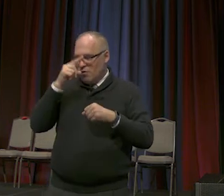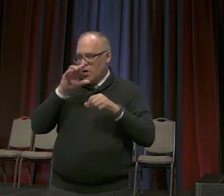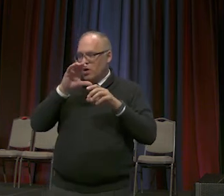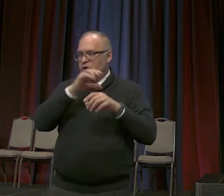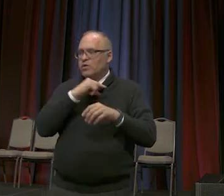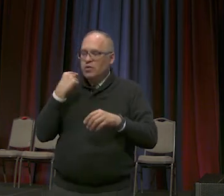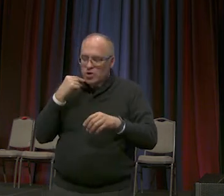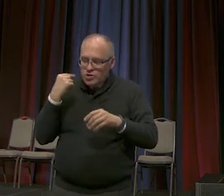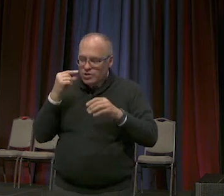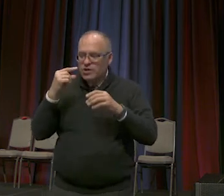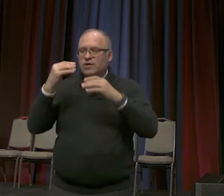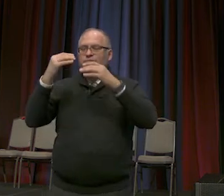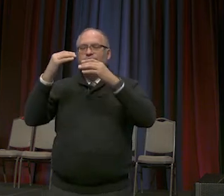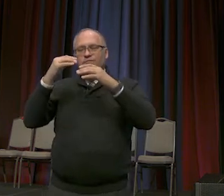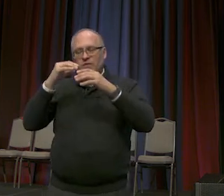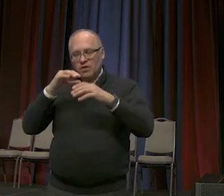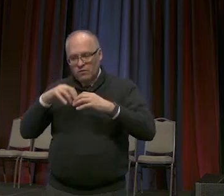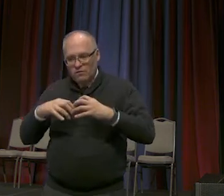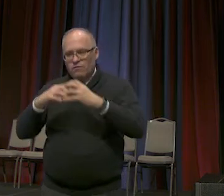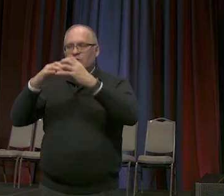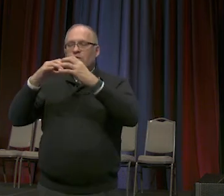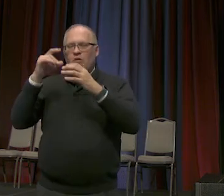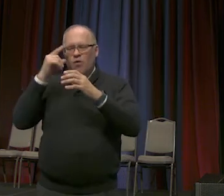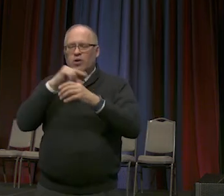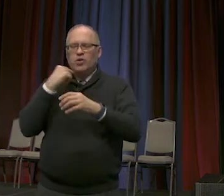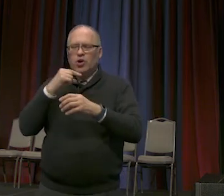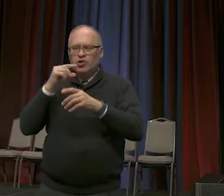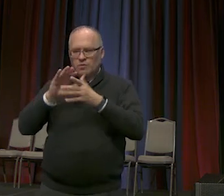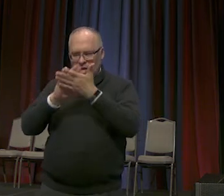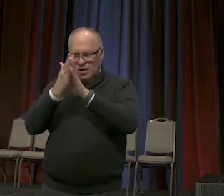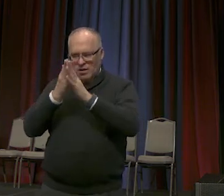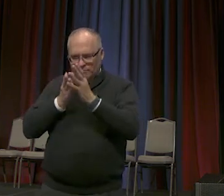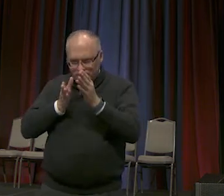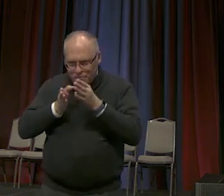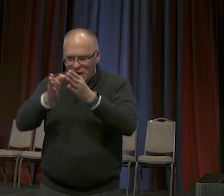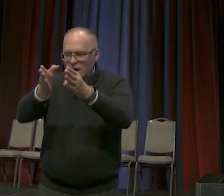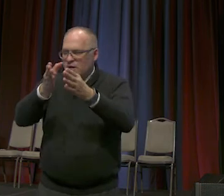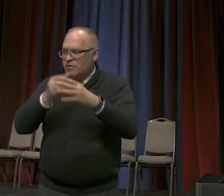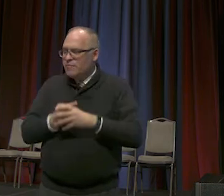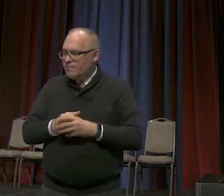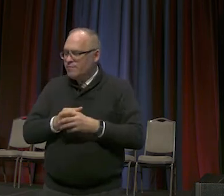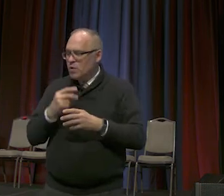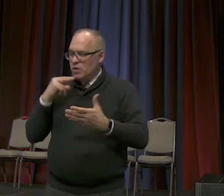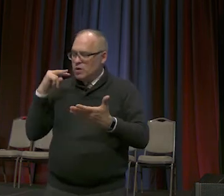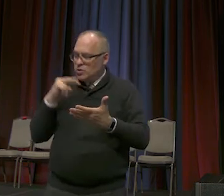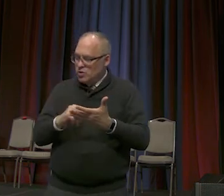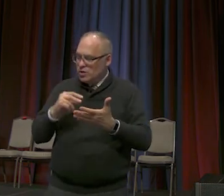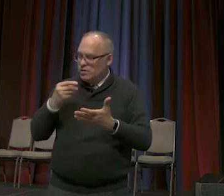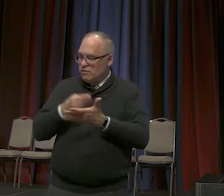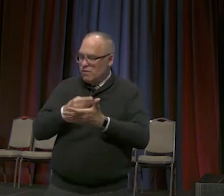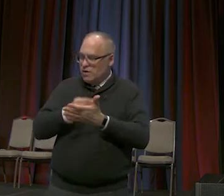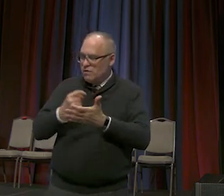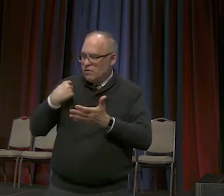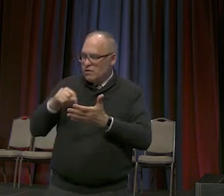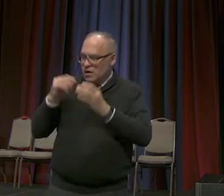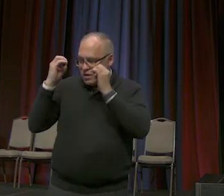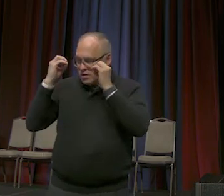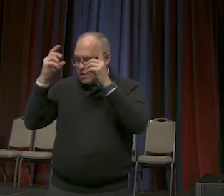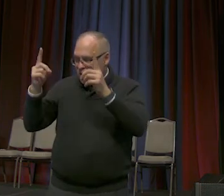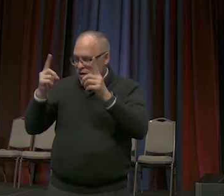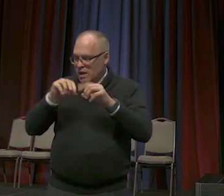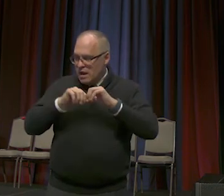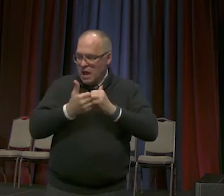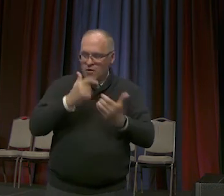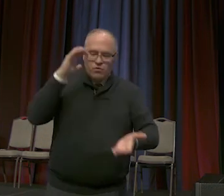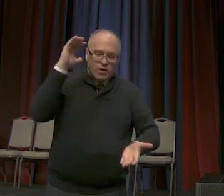formation, we examined funding sources and patterns for theological education, and explored student debt by seminarians as a way to reduce